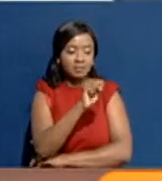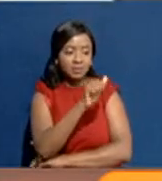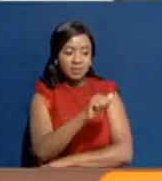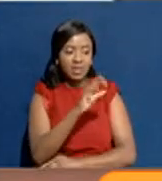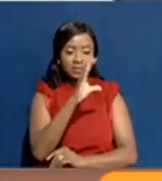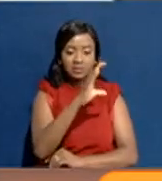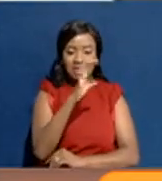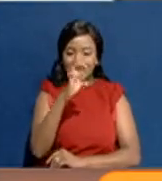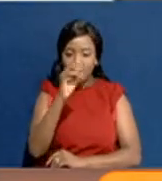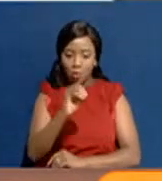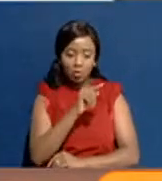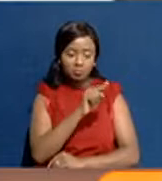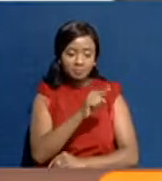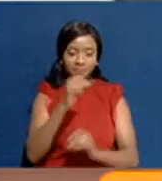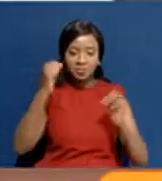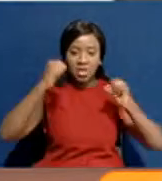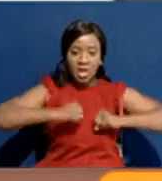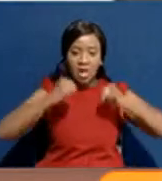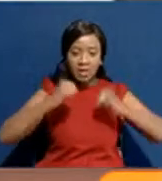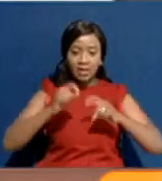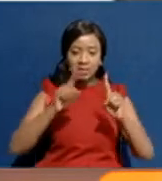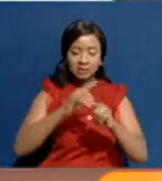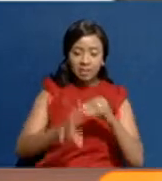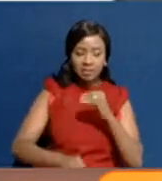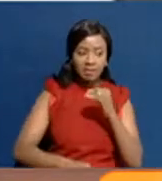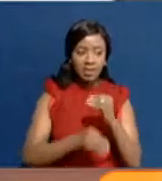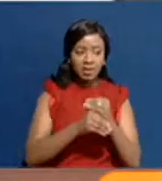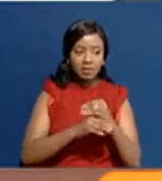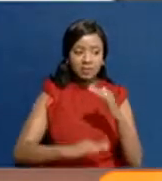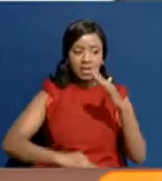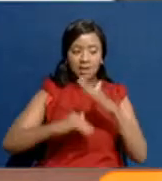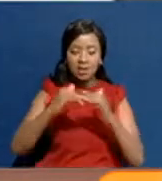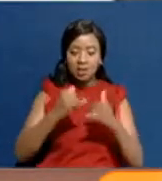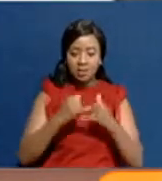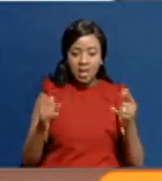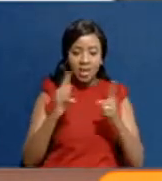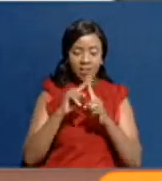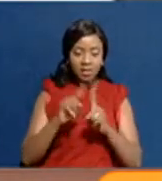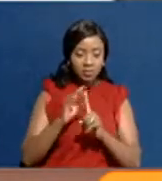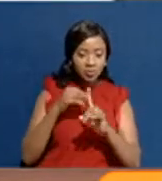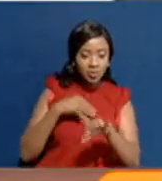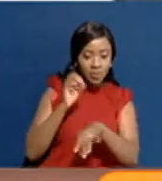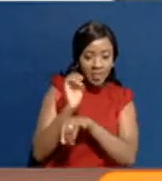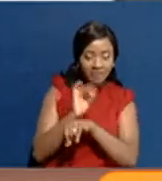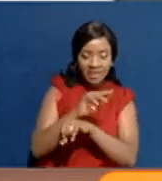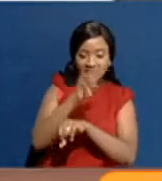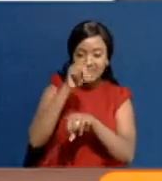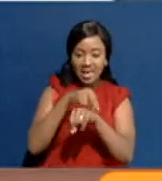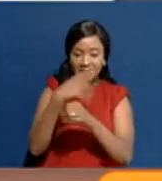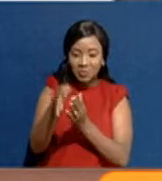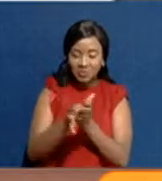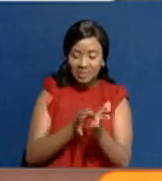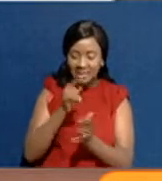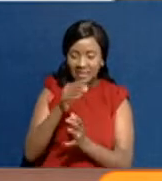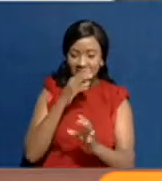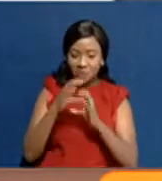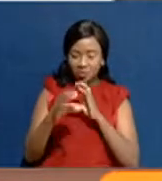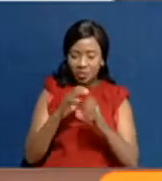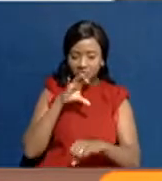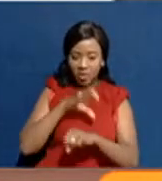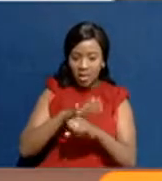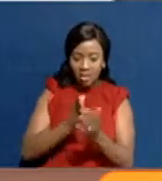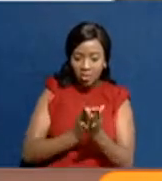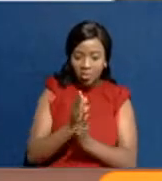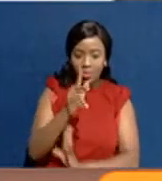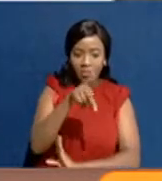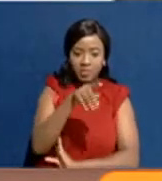to agree and extend the deadline, but then again advised the National Treasury that this communication has come from the Principal Secretary